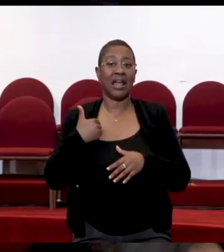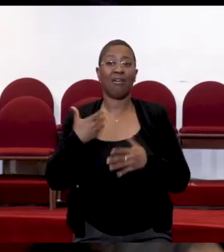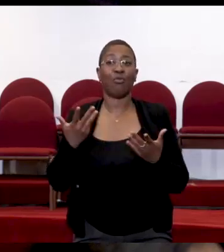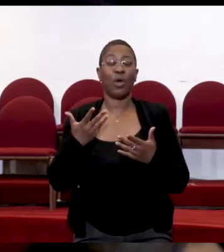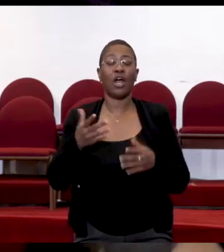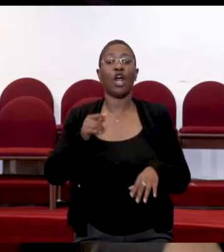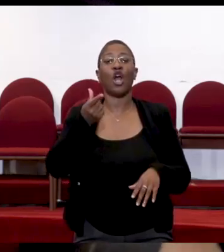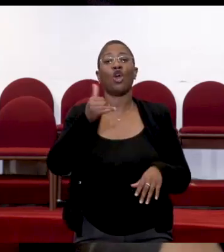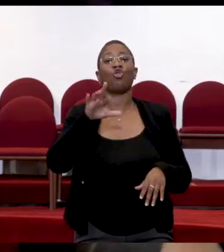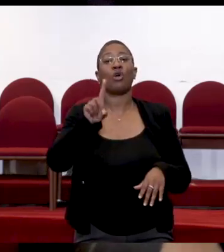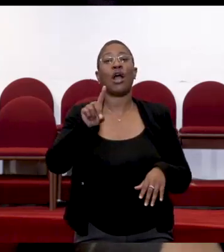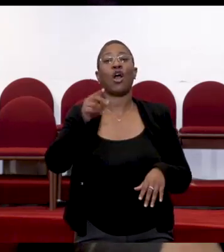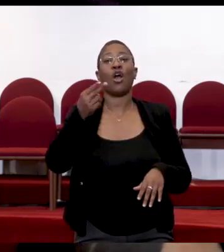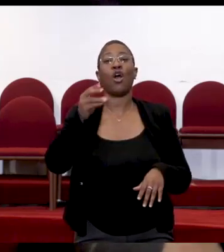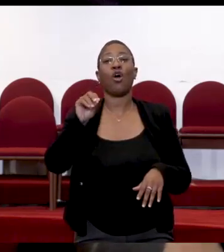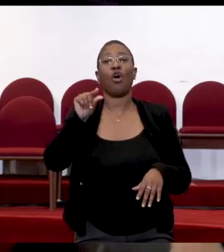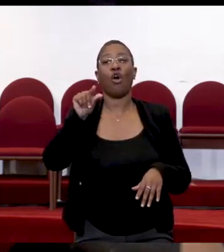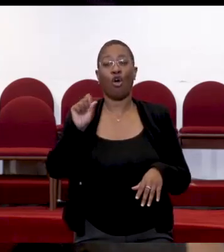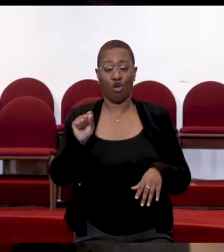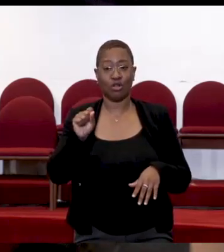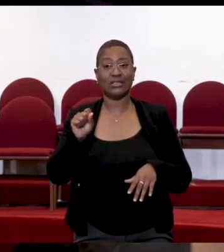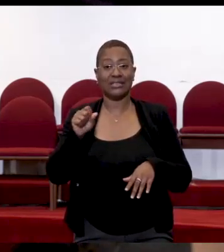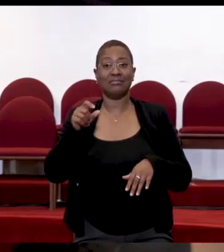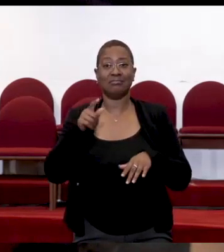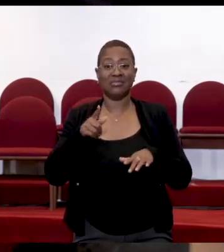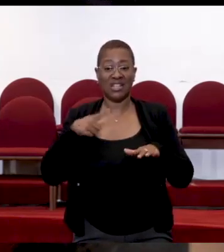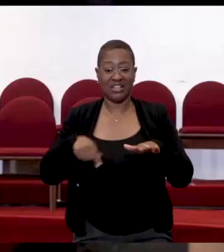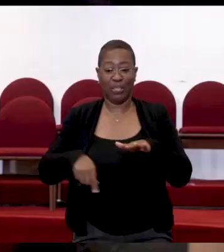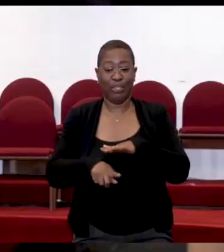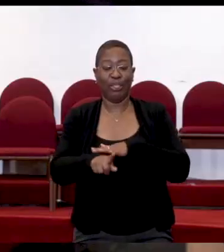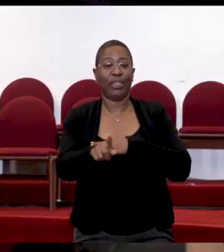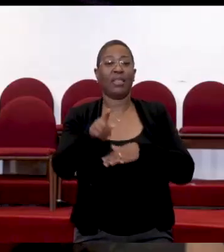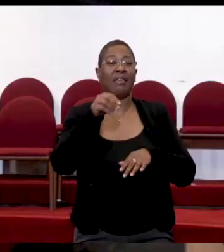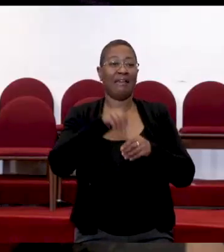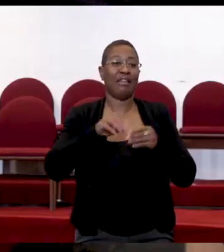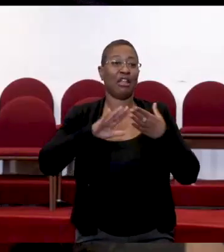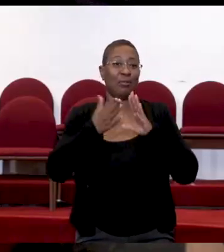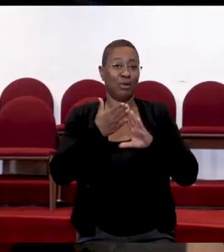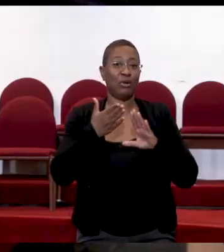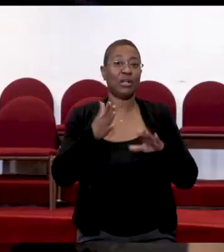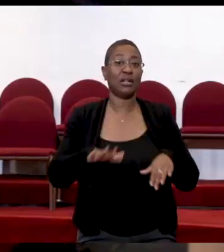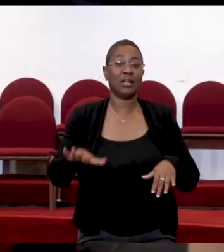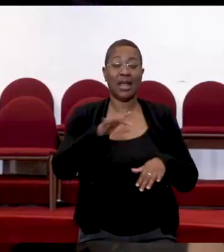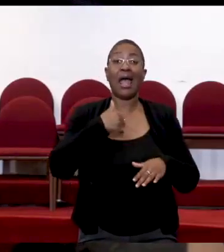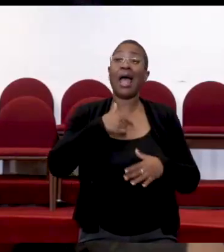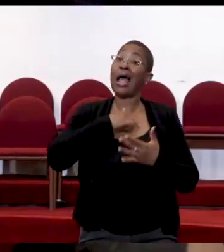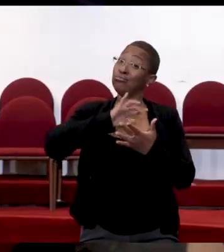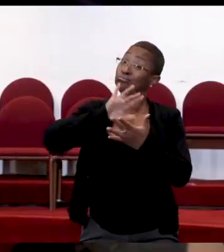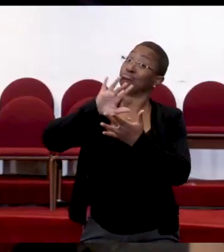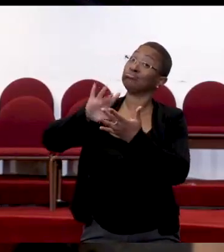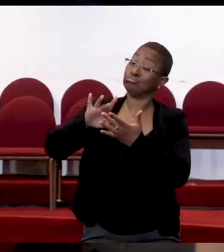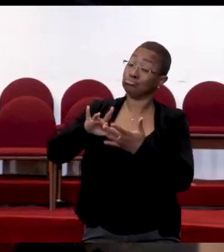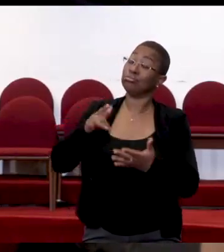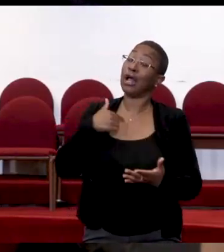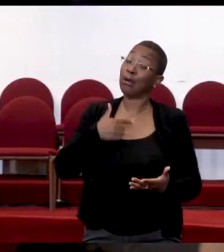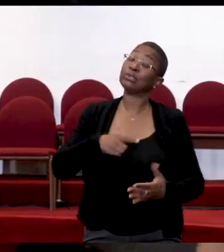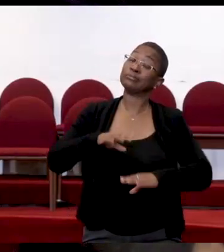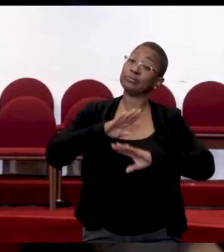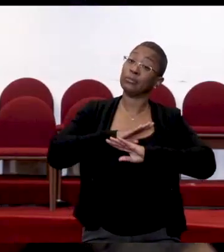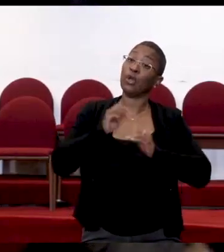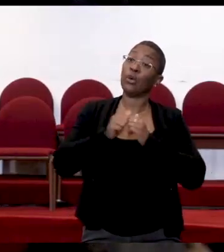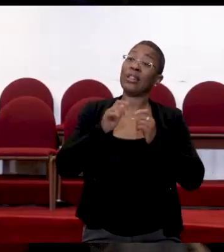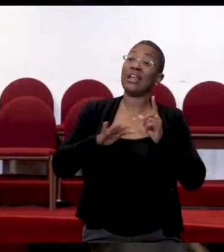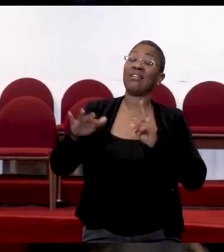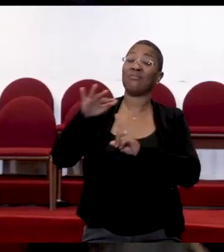running rampantly in my community. And I did reach out, and I was very pleased when the